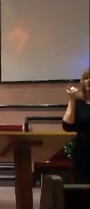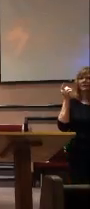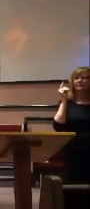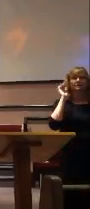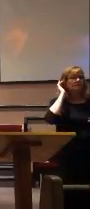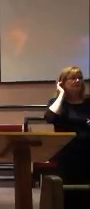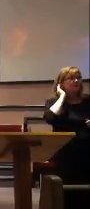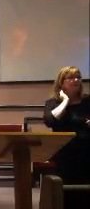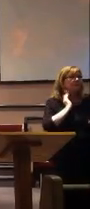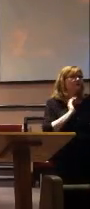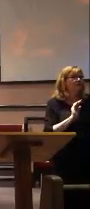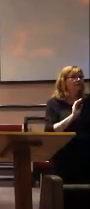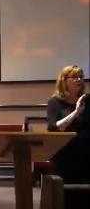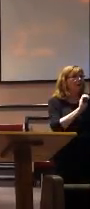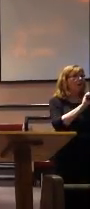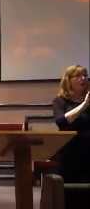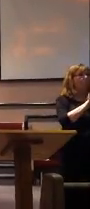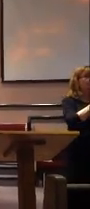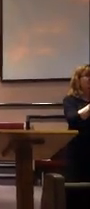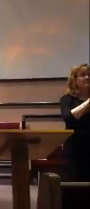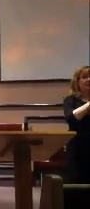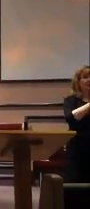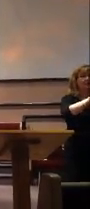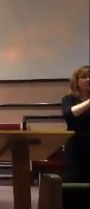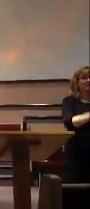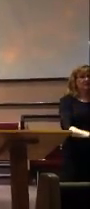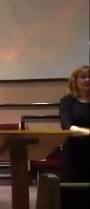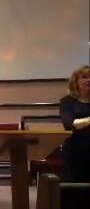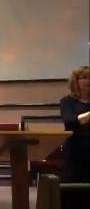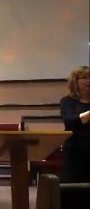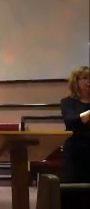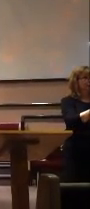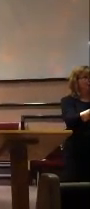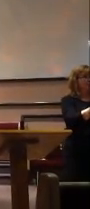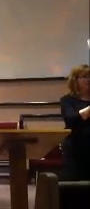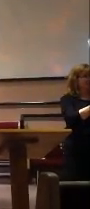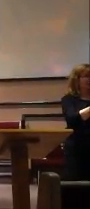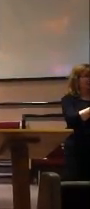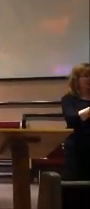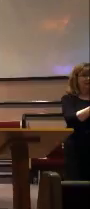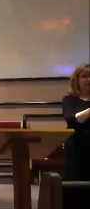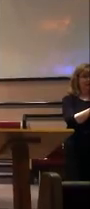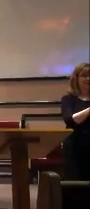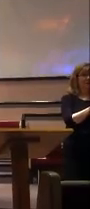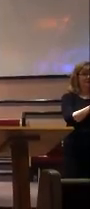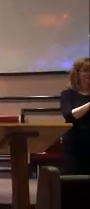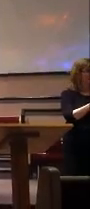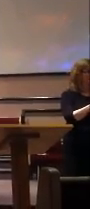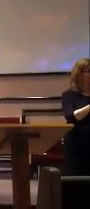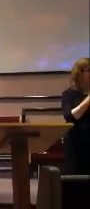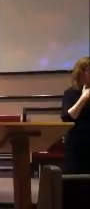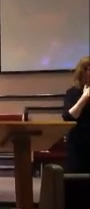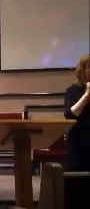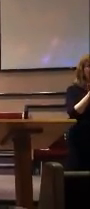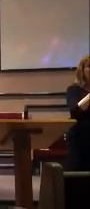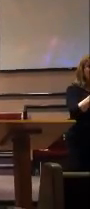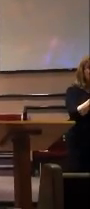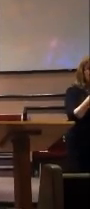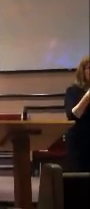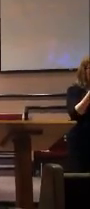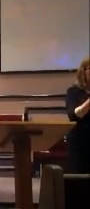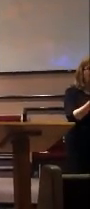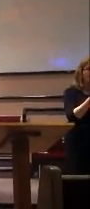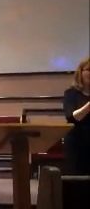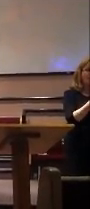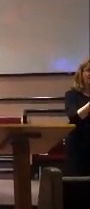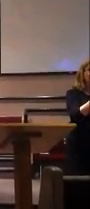And specifically in Brazil. Would you believe? Brazil. We have a ministry which we call